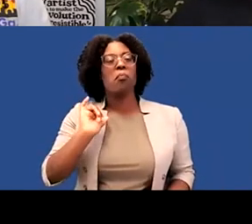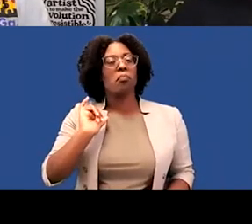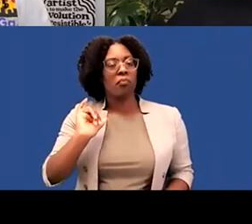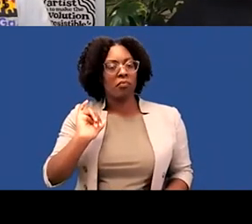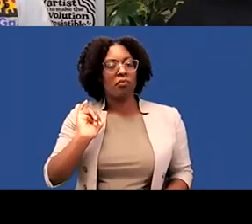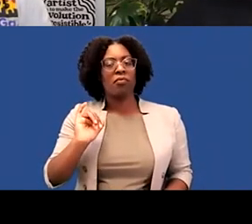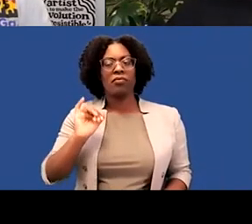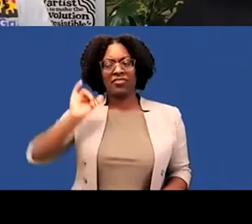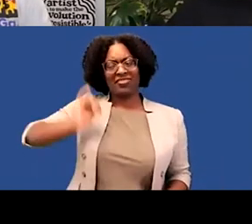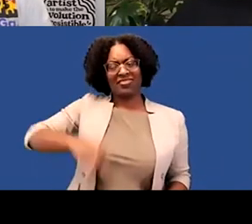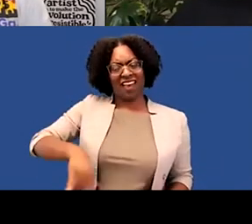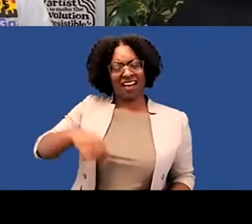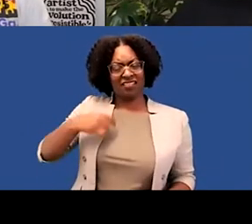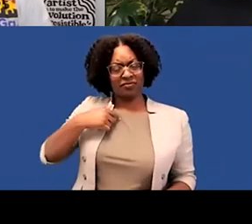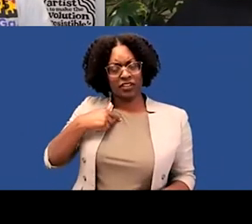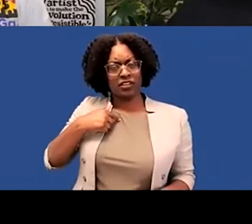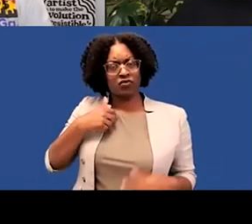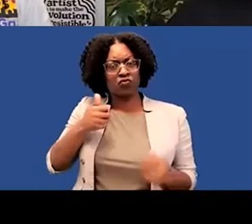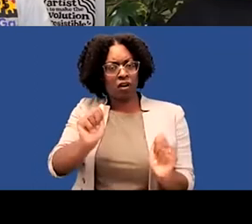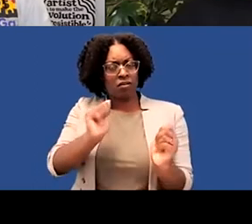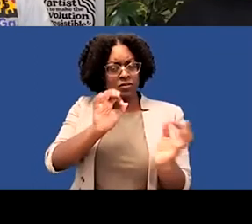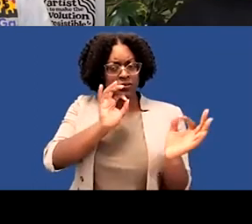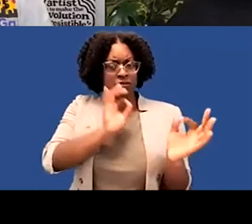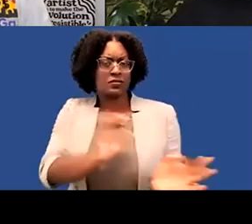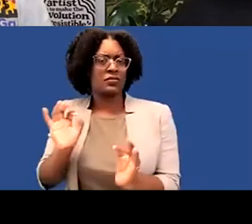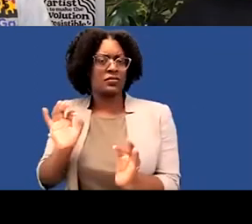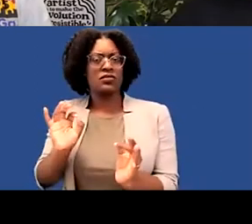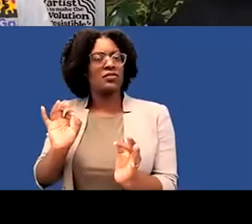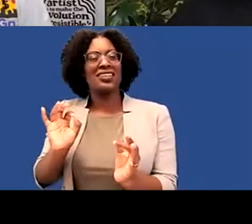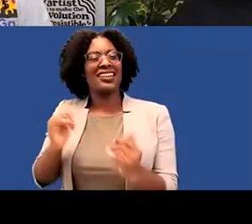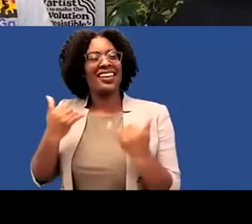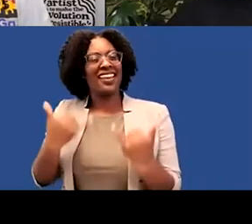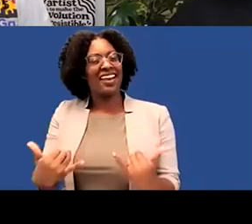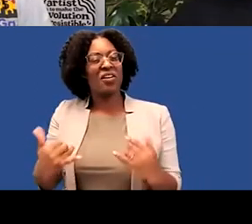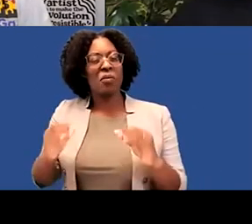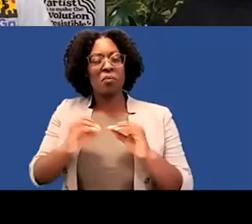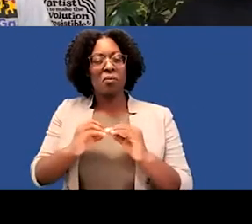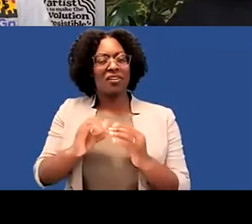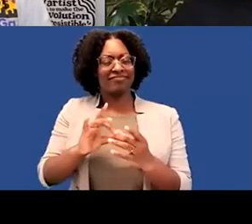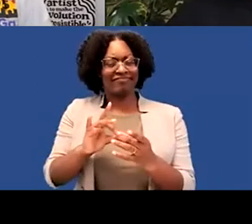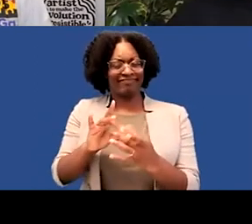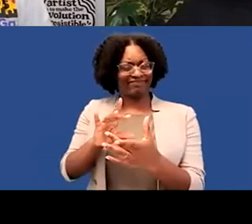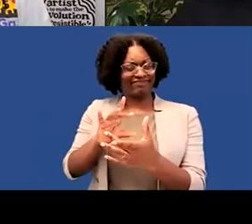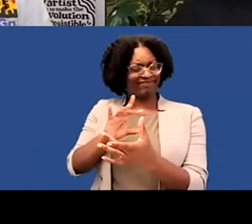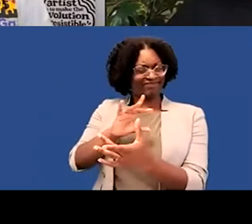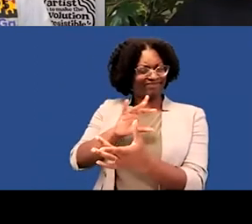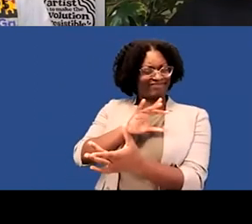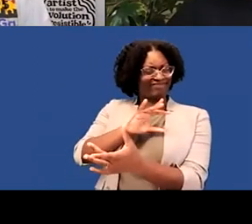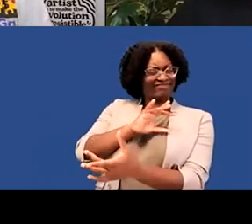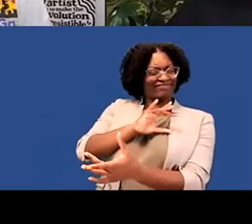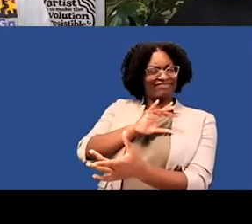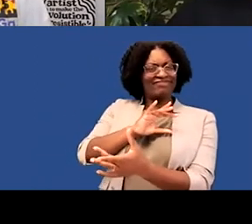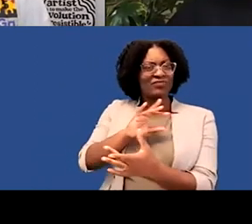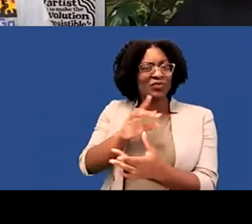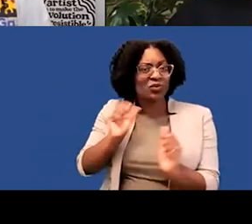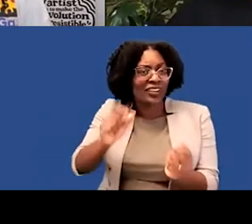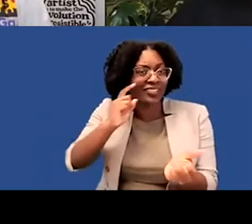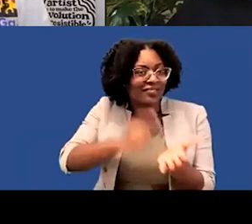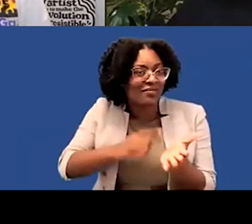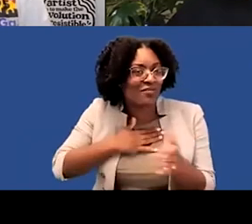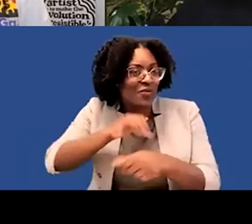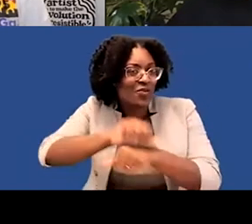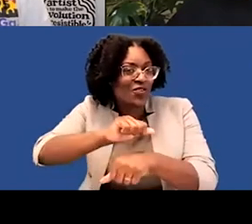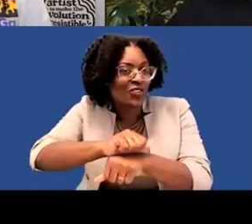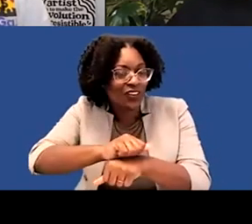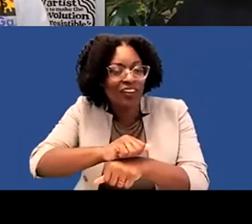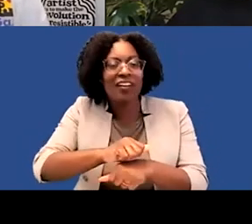And that even shows up in my work as well. It's like, wasn't until maybe 3 years ago that I started including myself in my